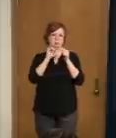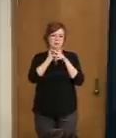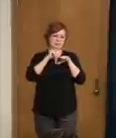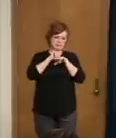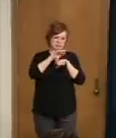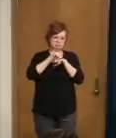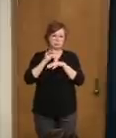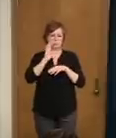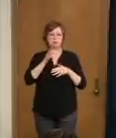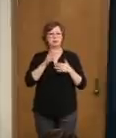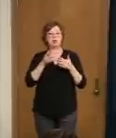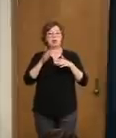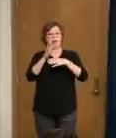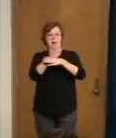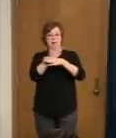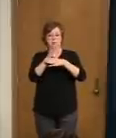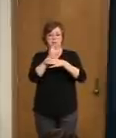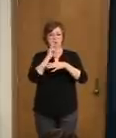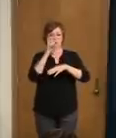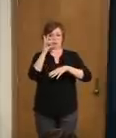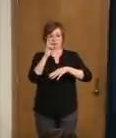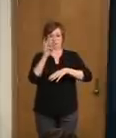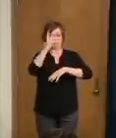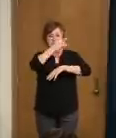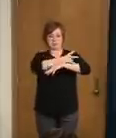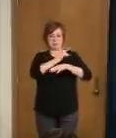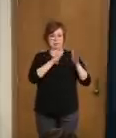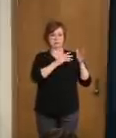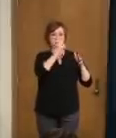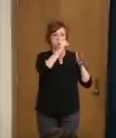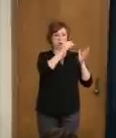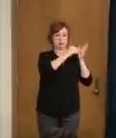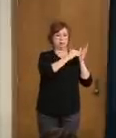just over 1,000 doses delivered per day.